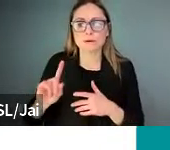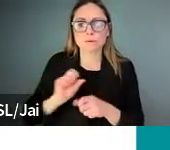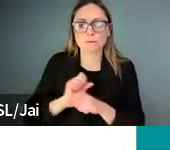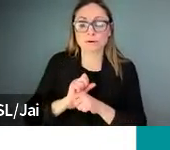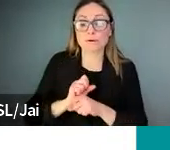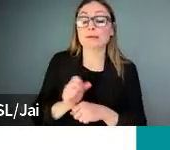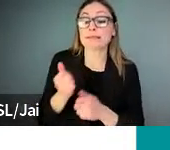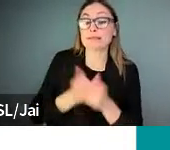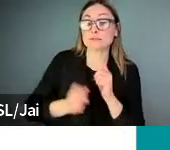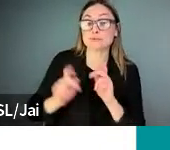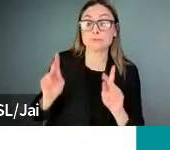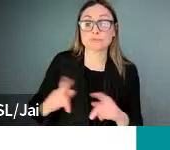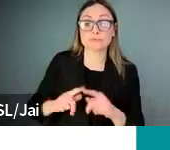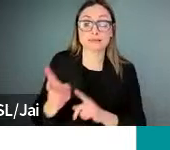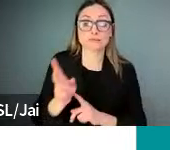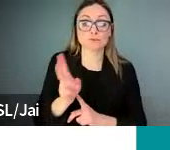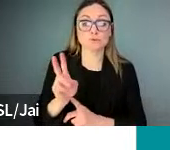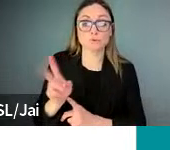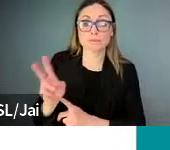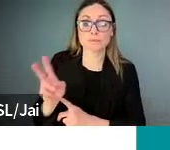to speak.